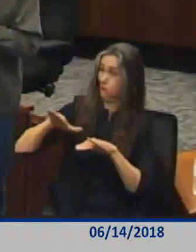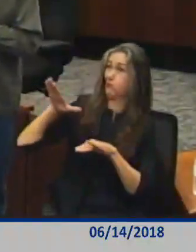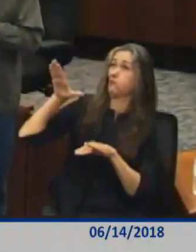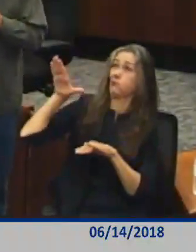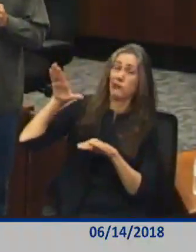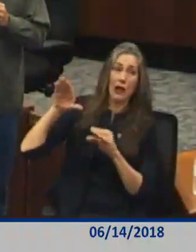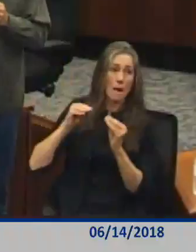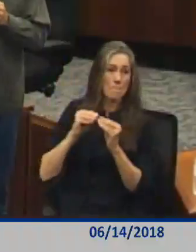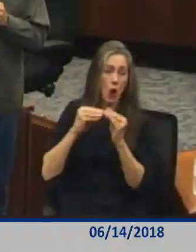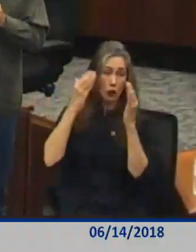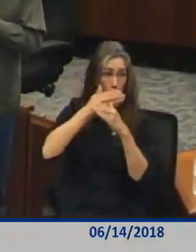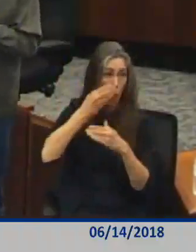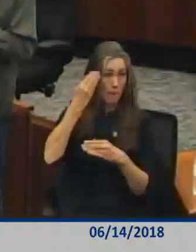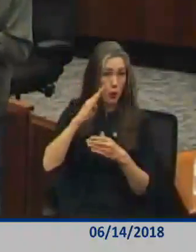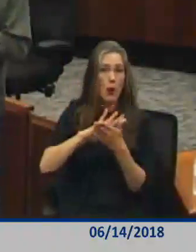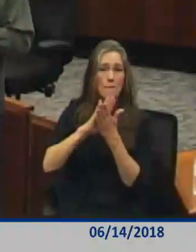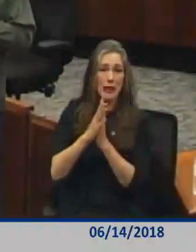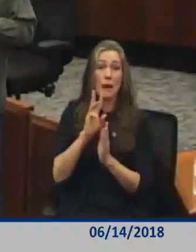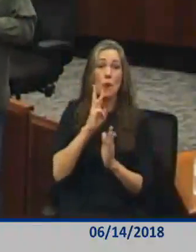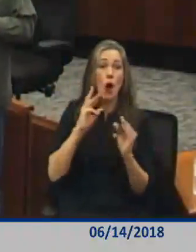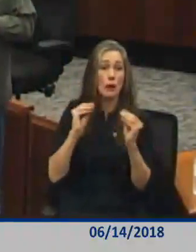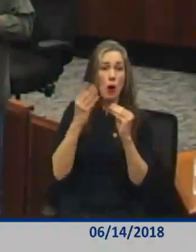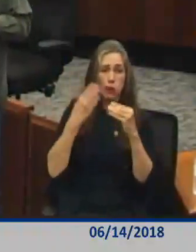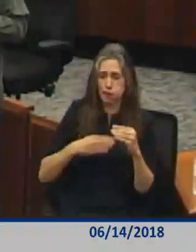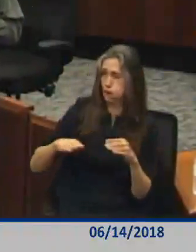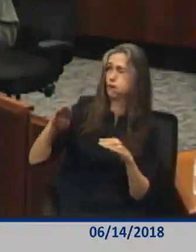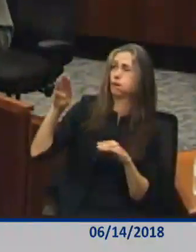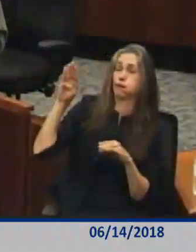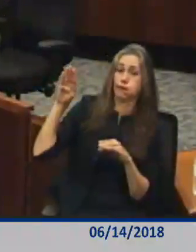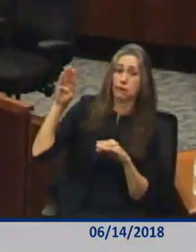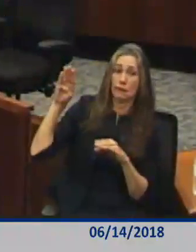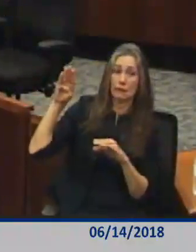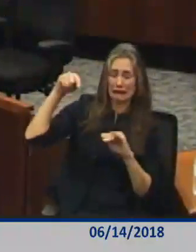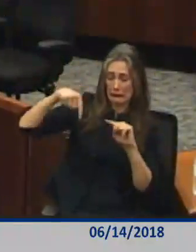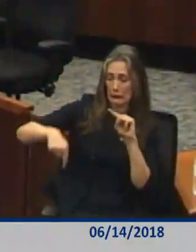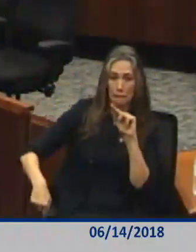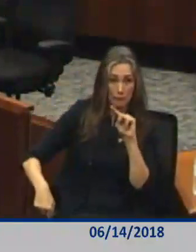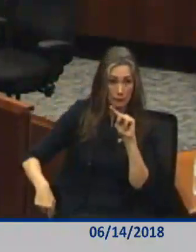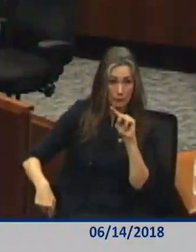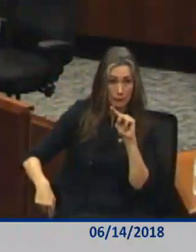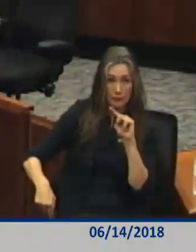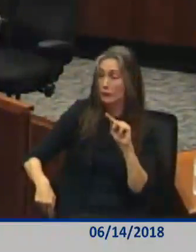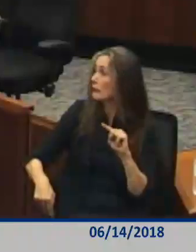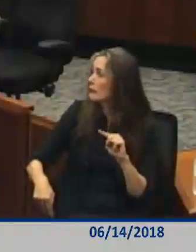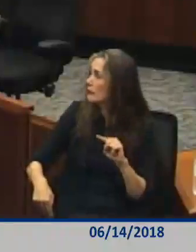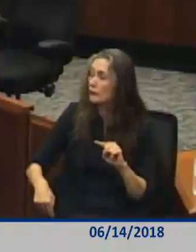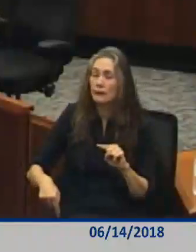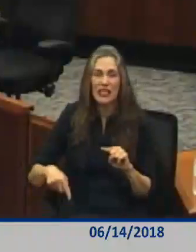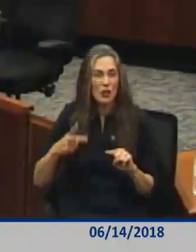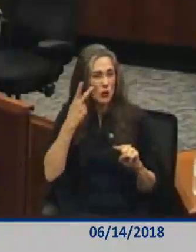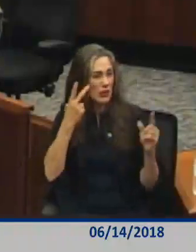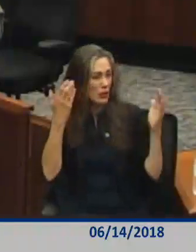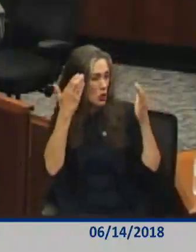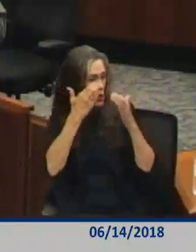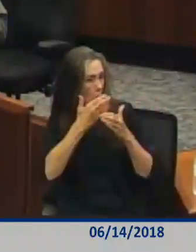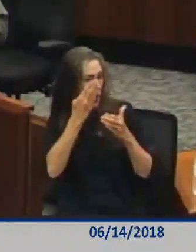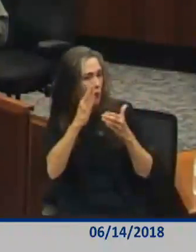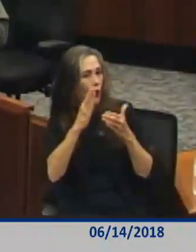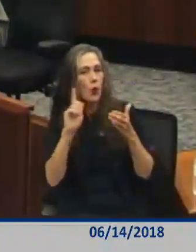legend that describes the lightest blue is from 6 inches to 12 inches. The next shade